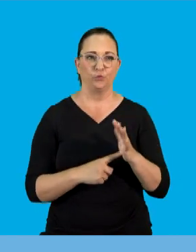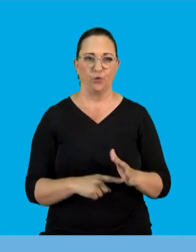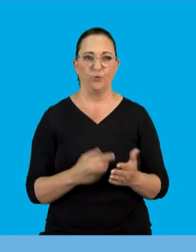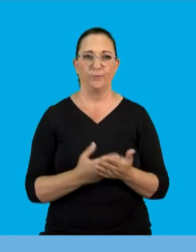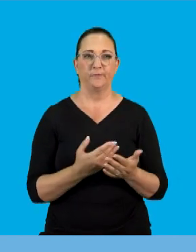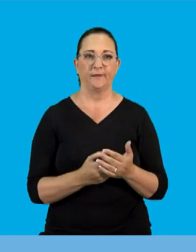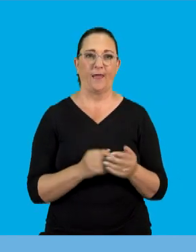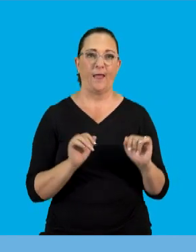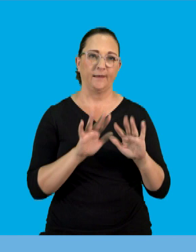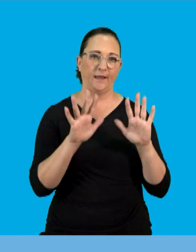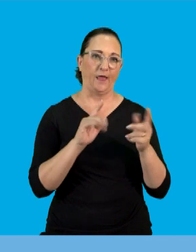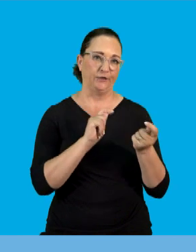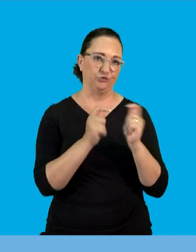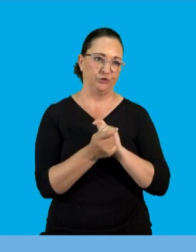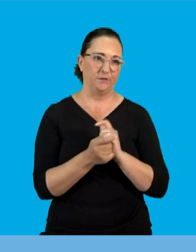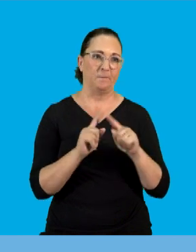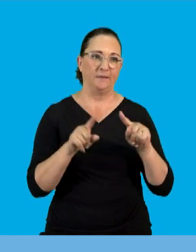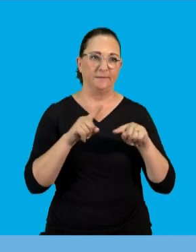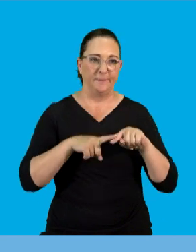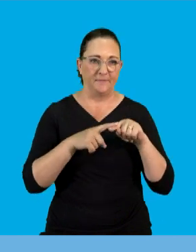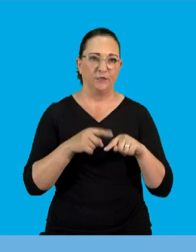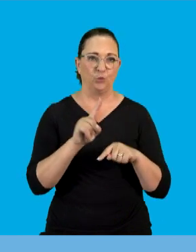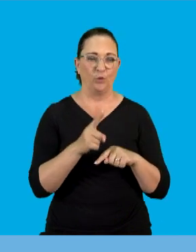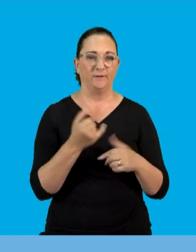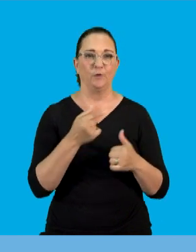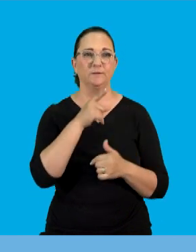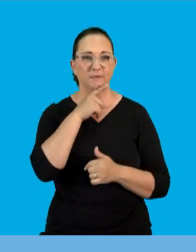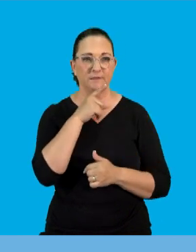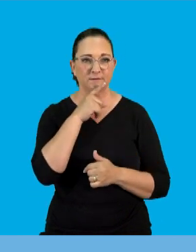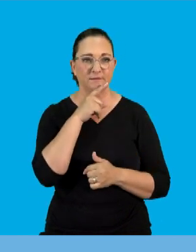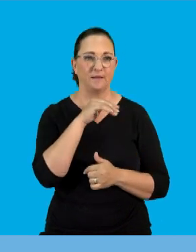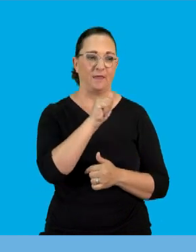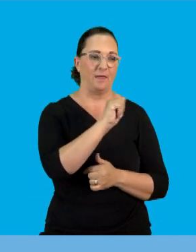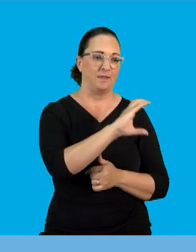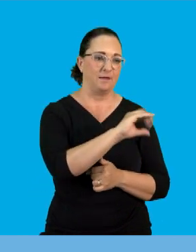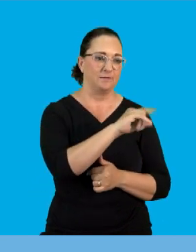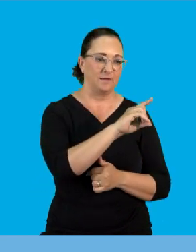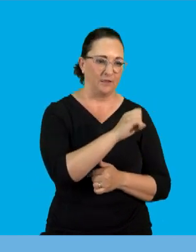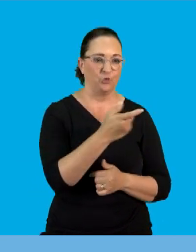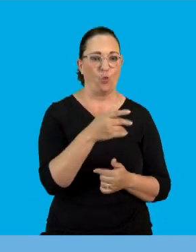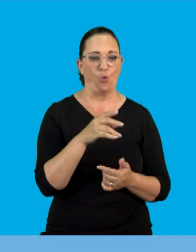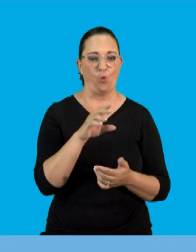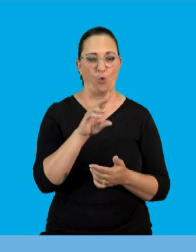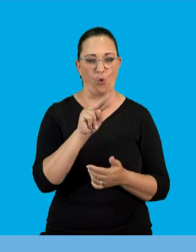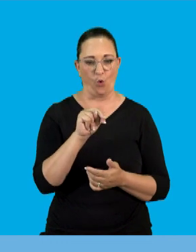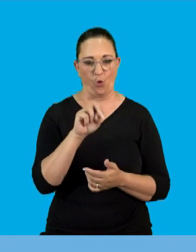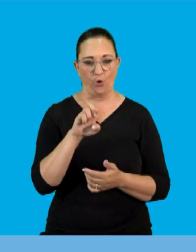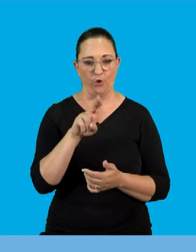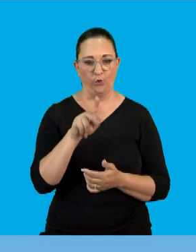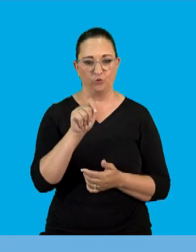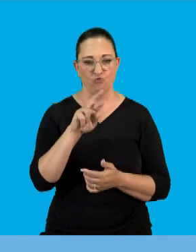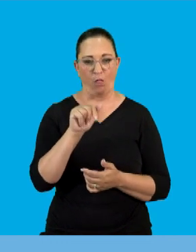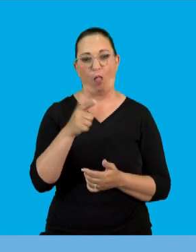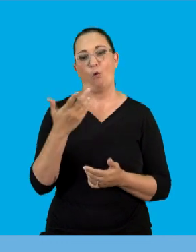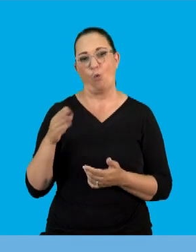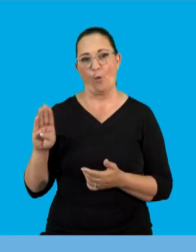color differently depending on the substance that you are testing, either if it's an acid or if it's neutral or if it's a base. For